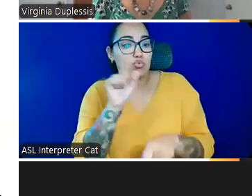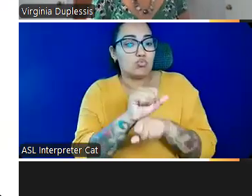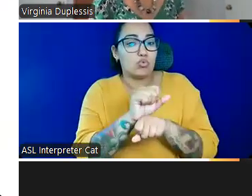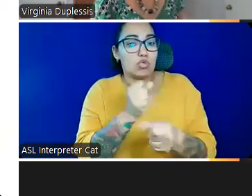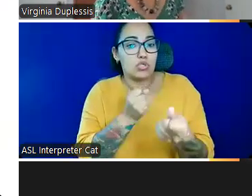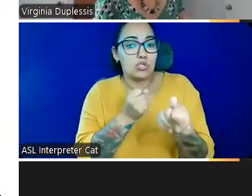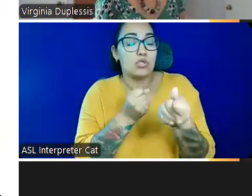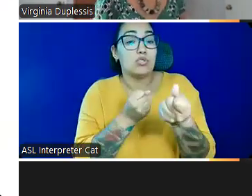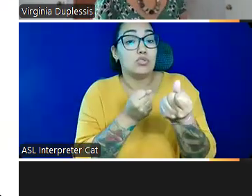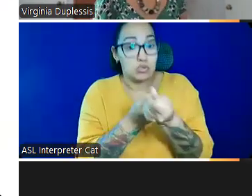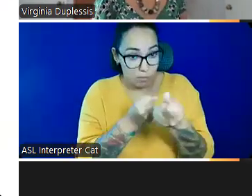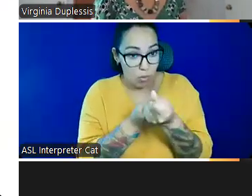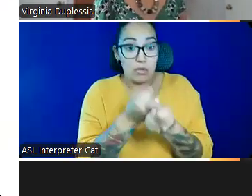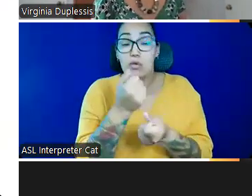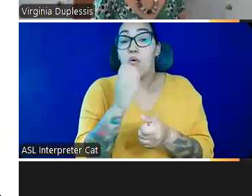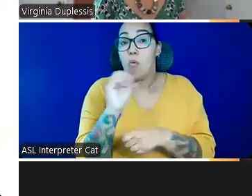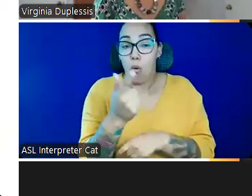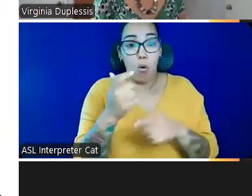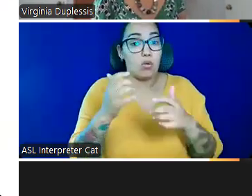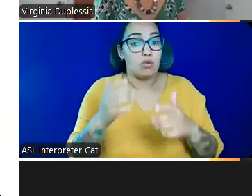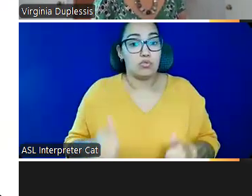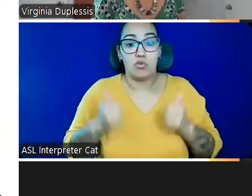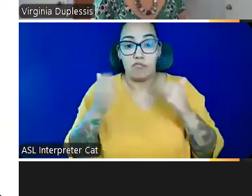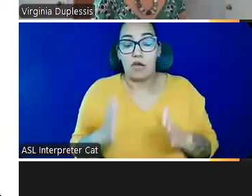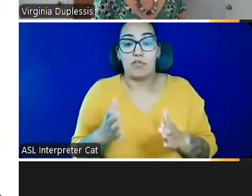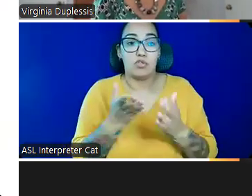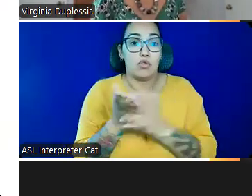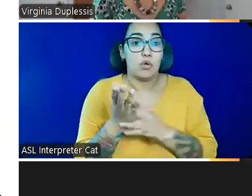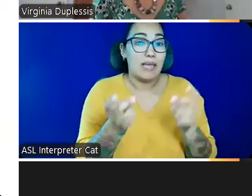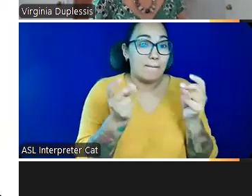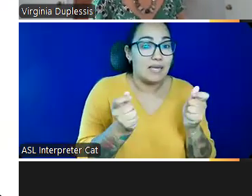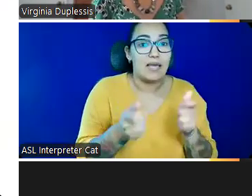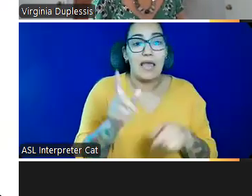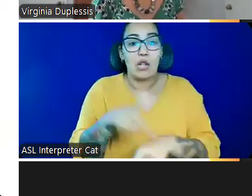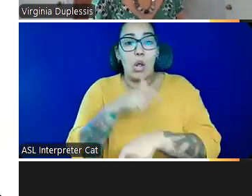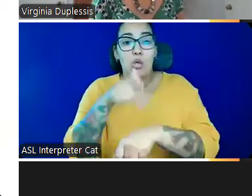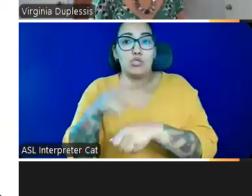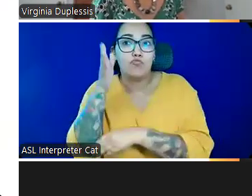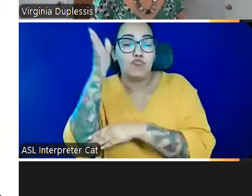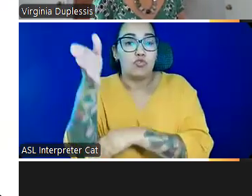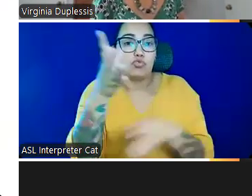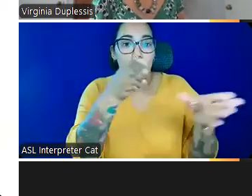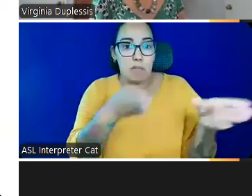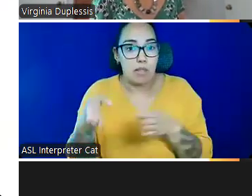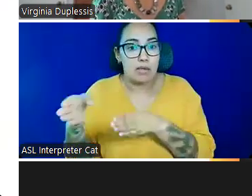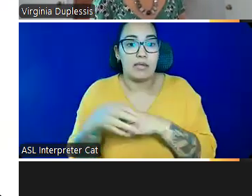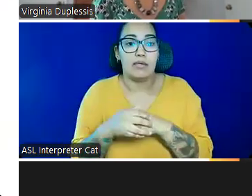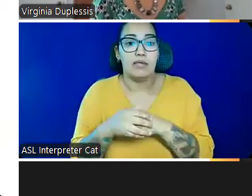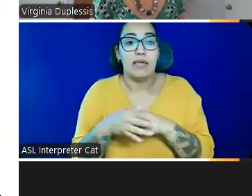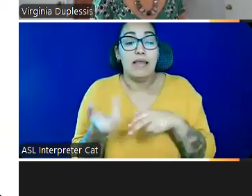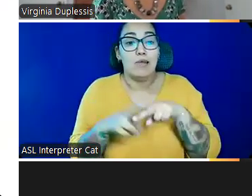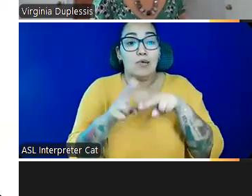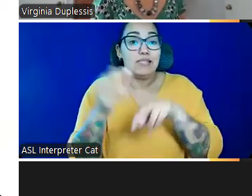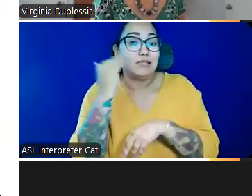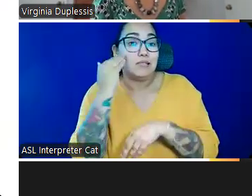to work with and support all survivors through immediate and long-term safety planning and help increase survivor awareness of the unique